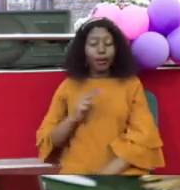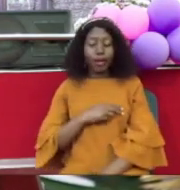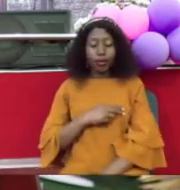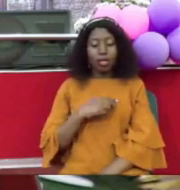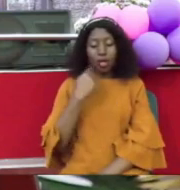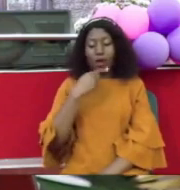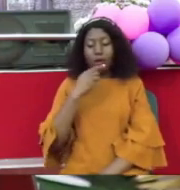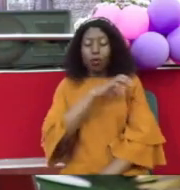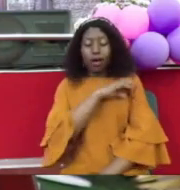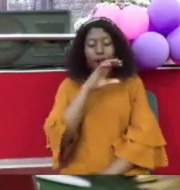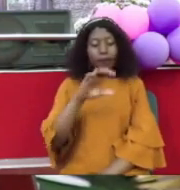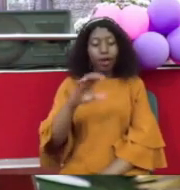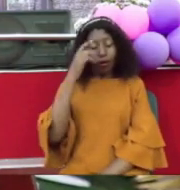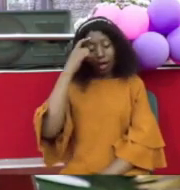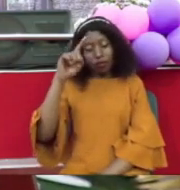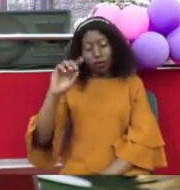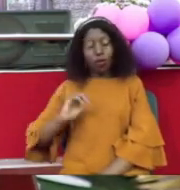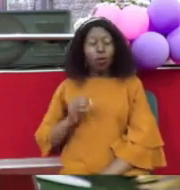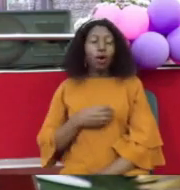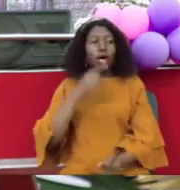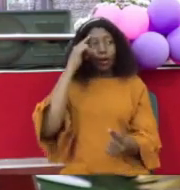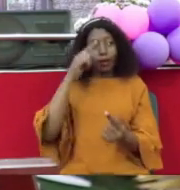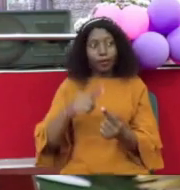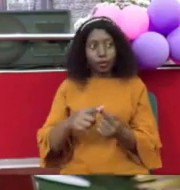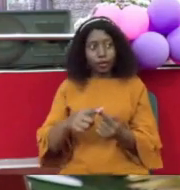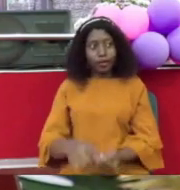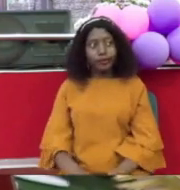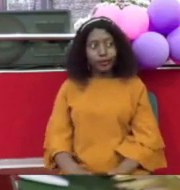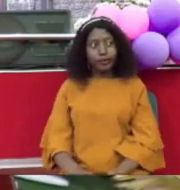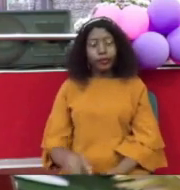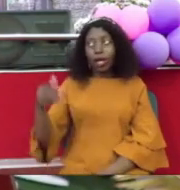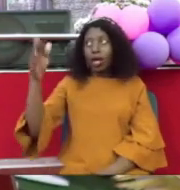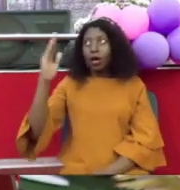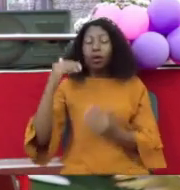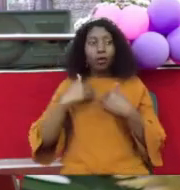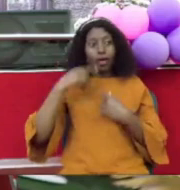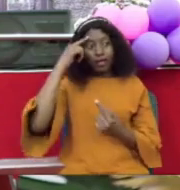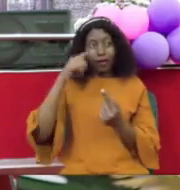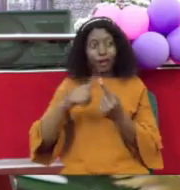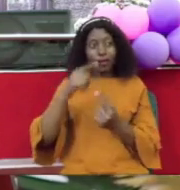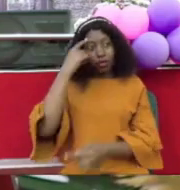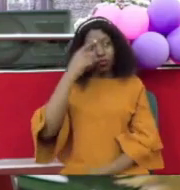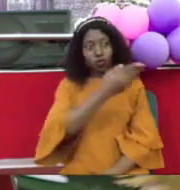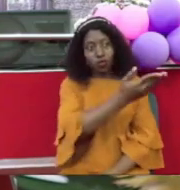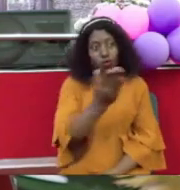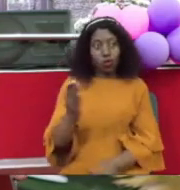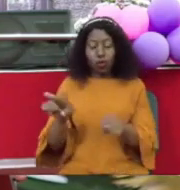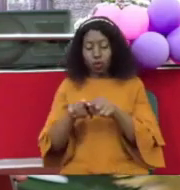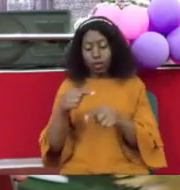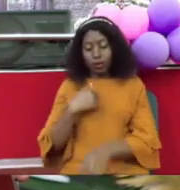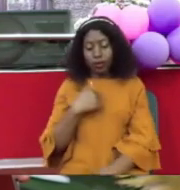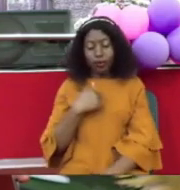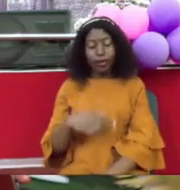purpose. Ili kuongea kuhusu kuwezeshwa kwa sababu ya makusudi yetu. God has a purpose for you and for me. Wana makusudi kwa sababu